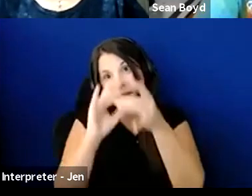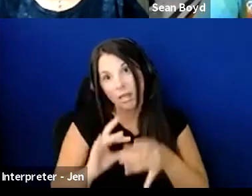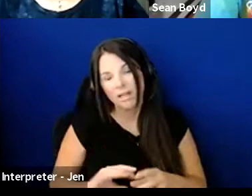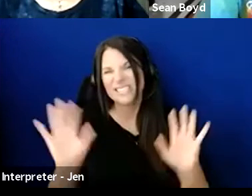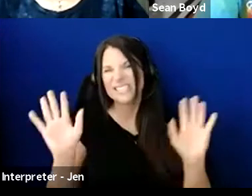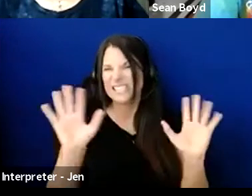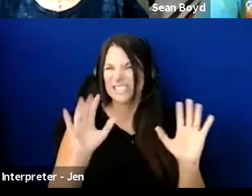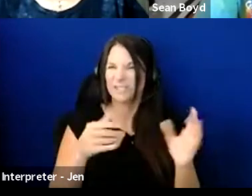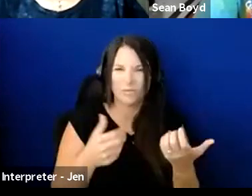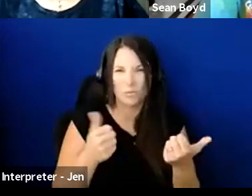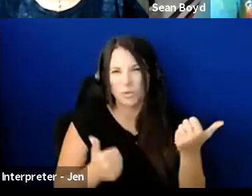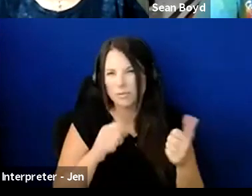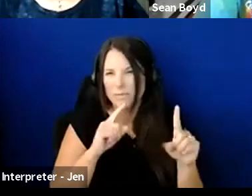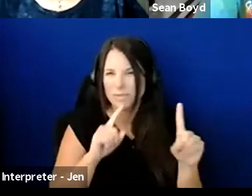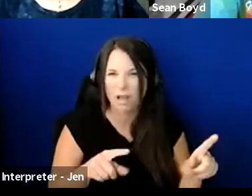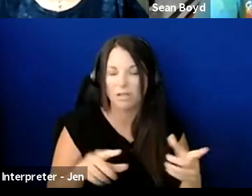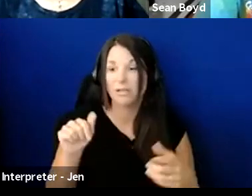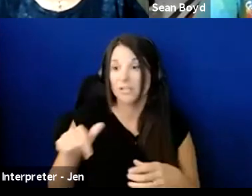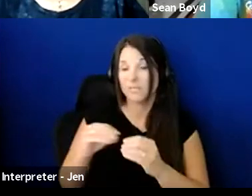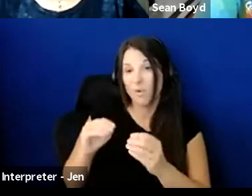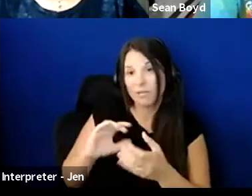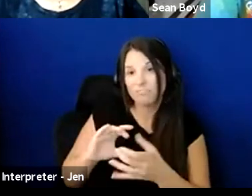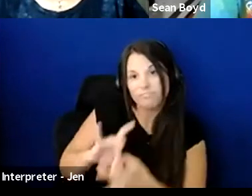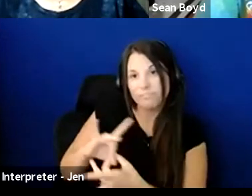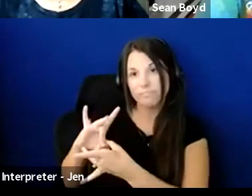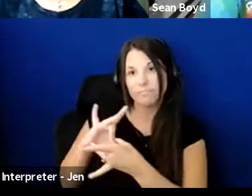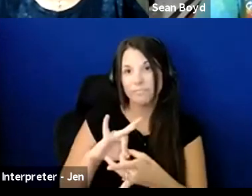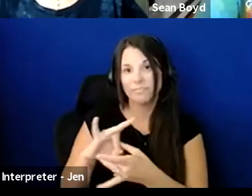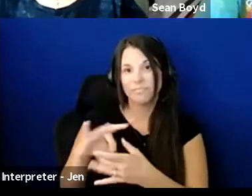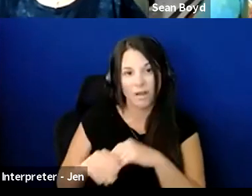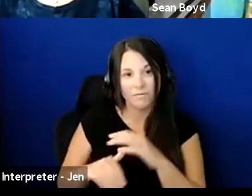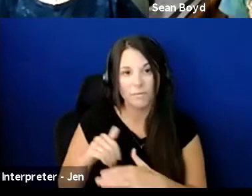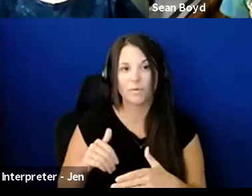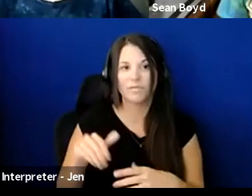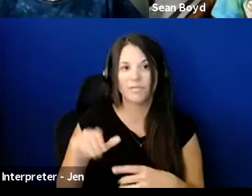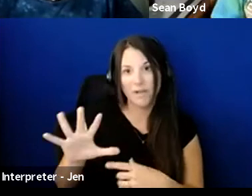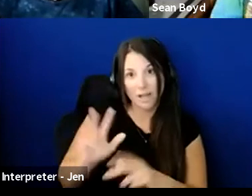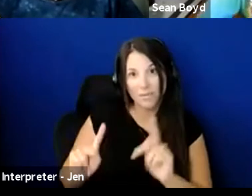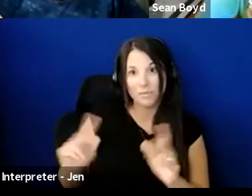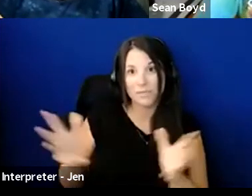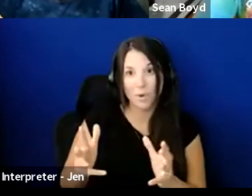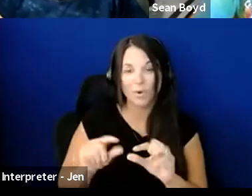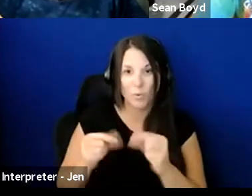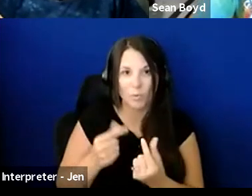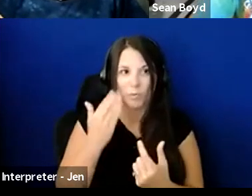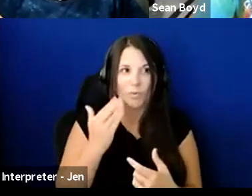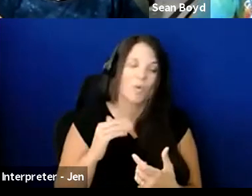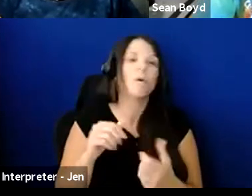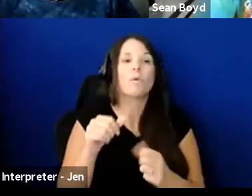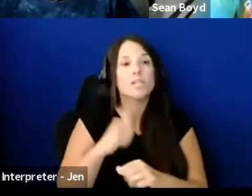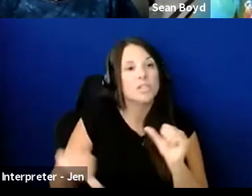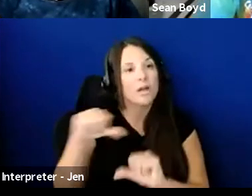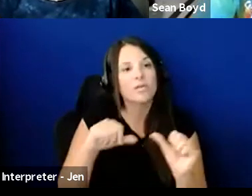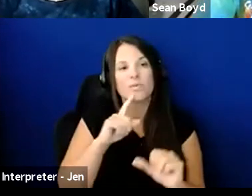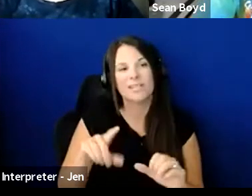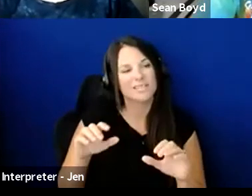of community and comfort with those 5 people. They start to get to know each other, and it's just worked out really, really well. And